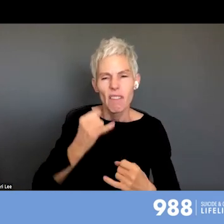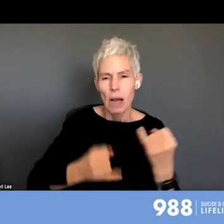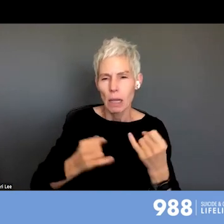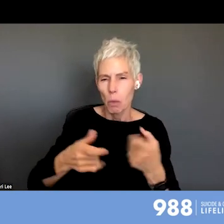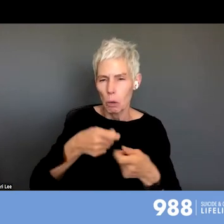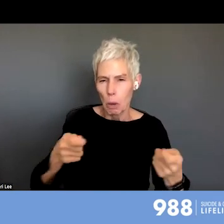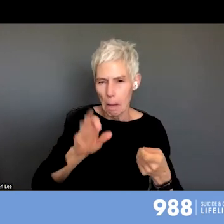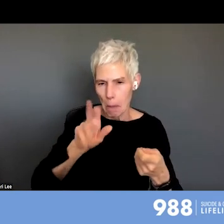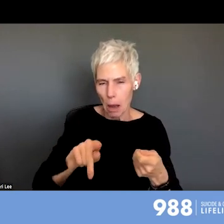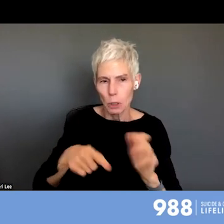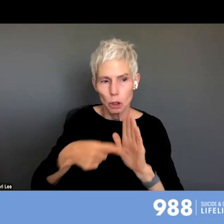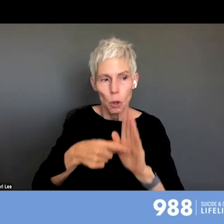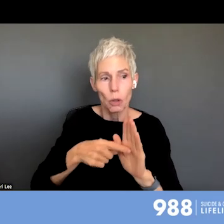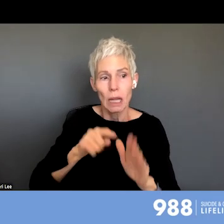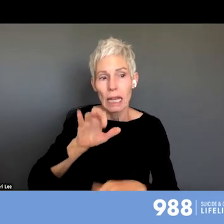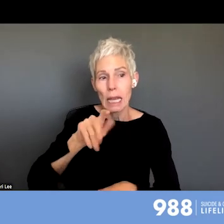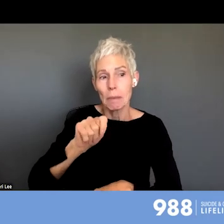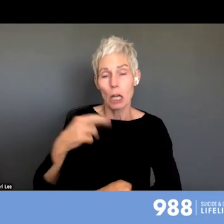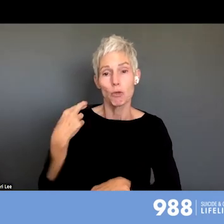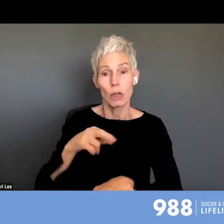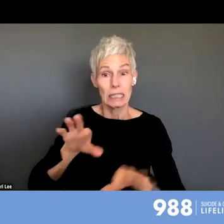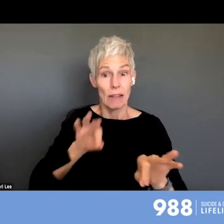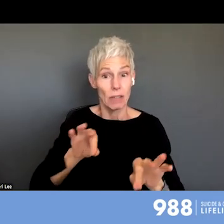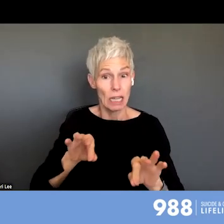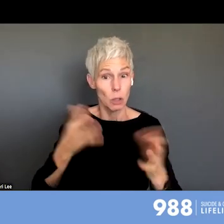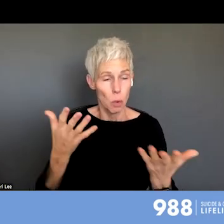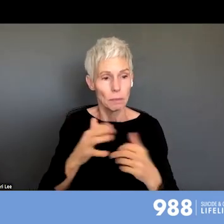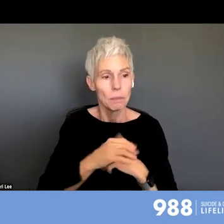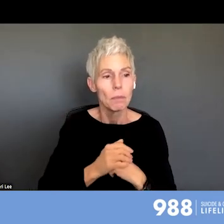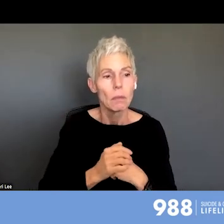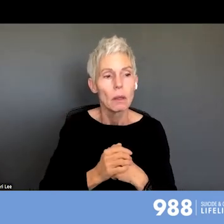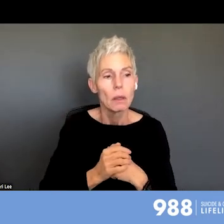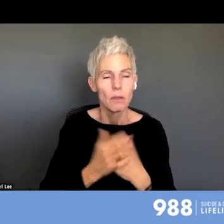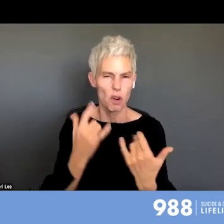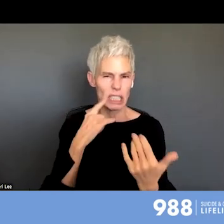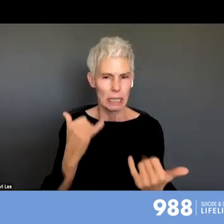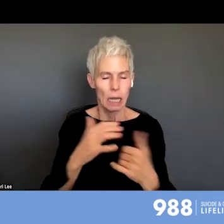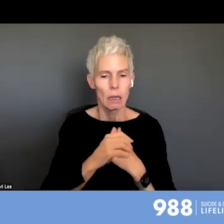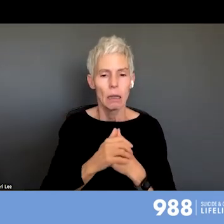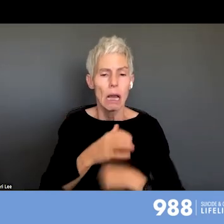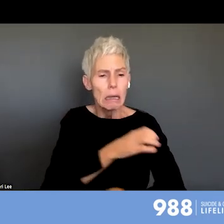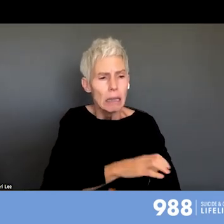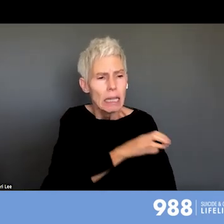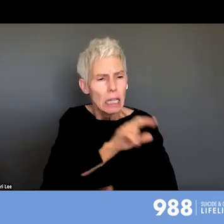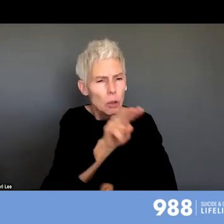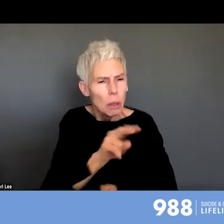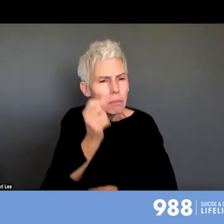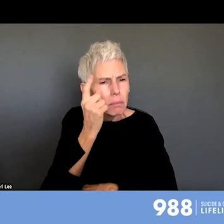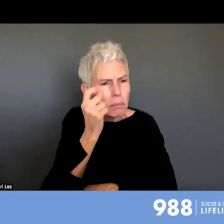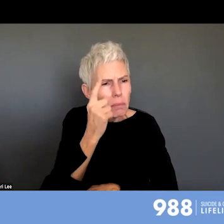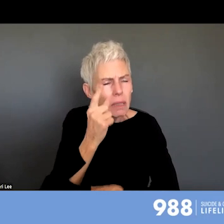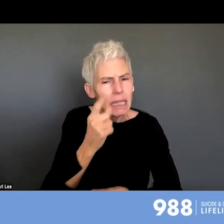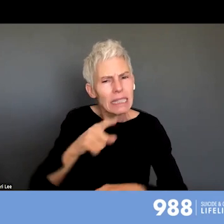showing you the imminent risk definition as it stands today. And, clinically, this makes sense that there would be some subjectivity in